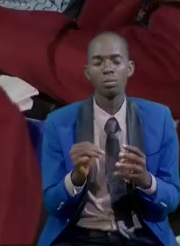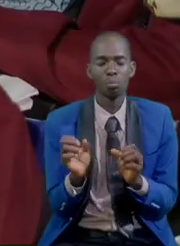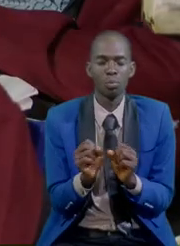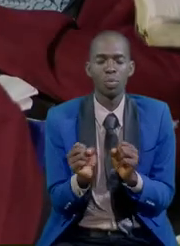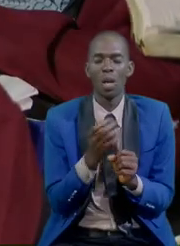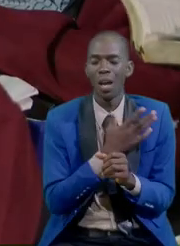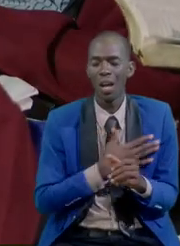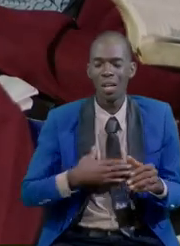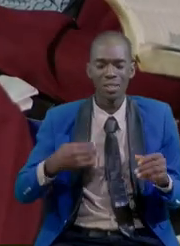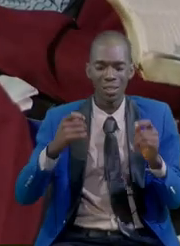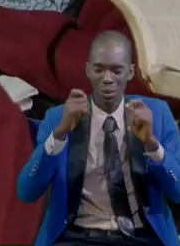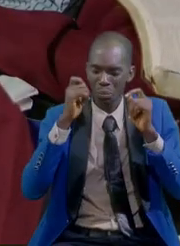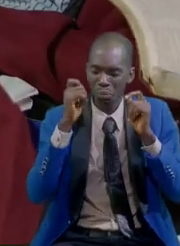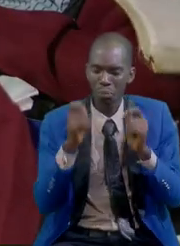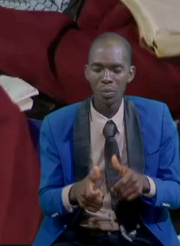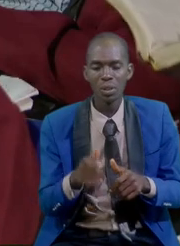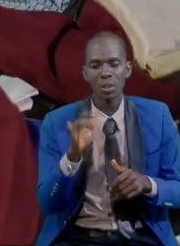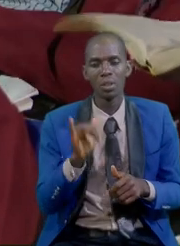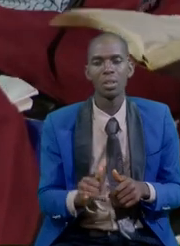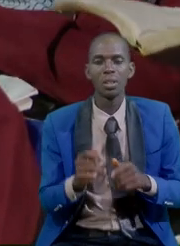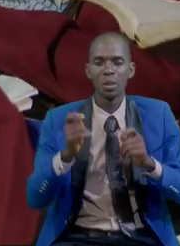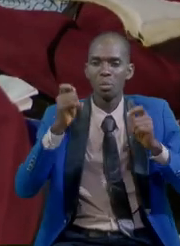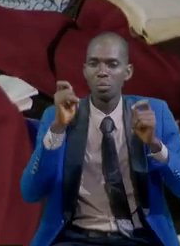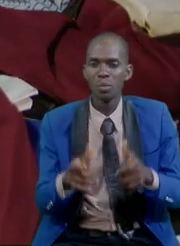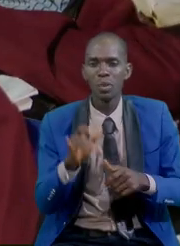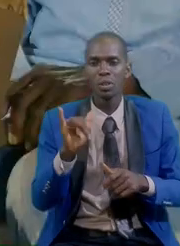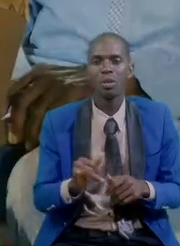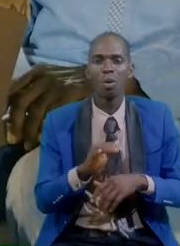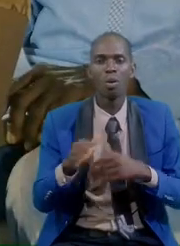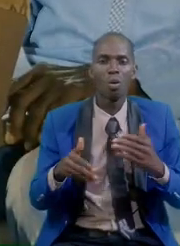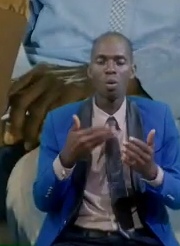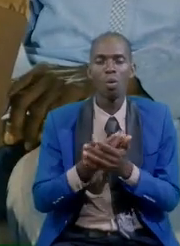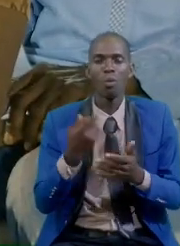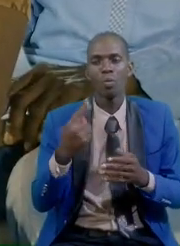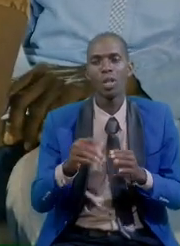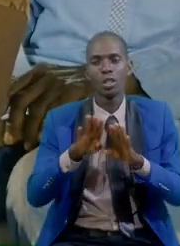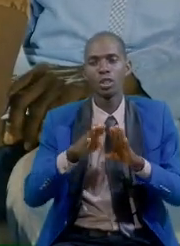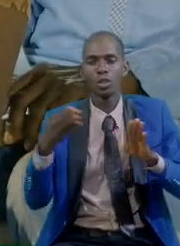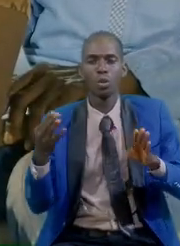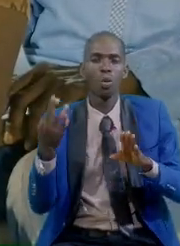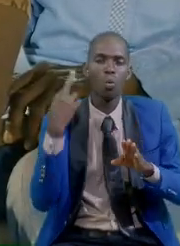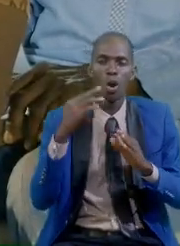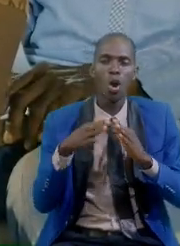immediately. Immediately, all the doors were opened.